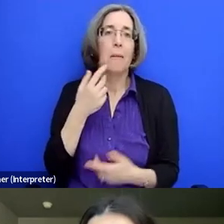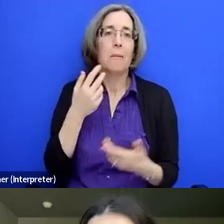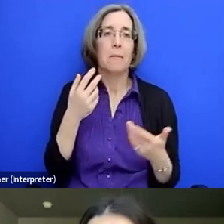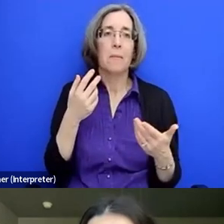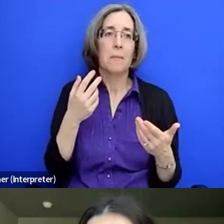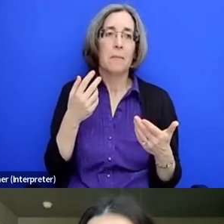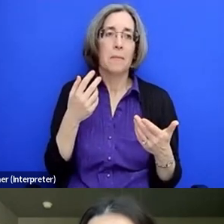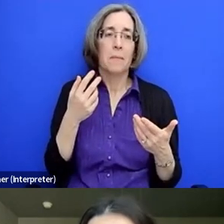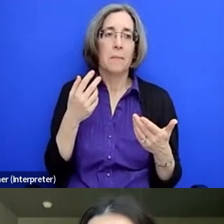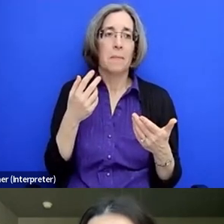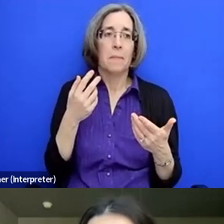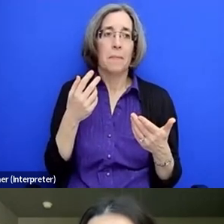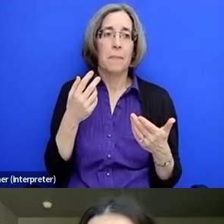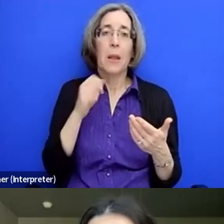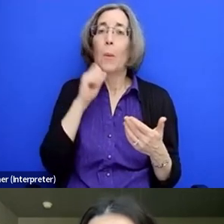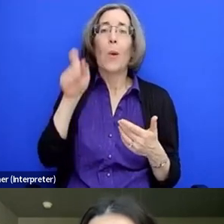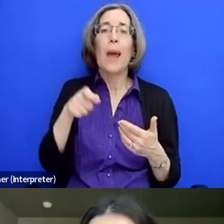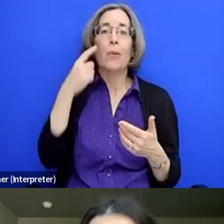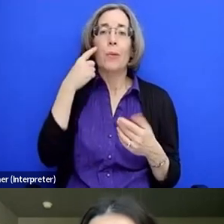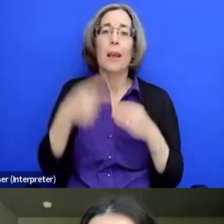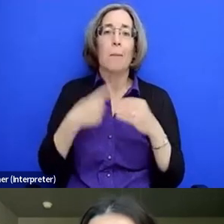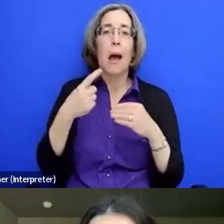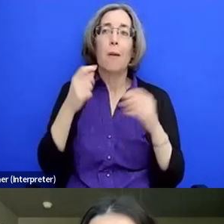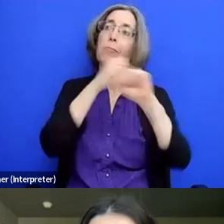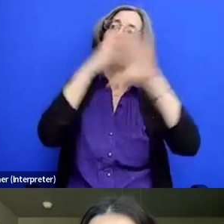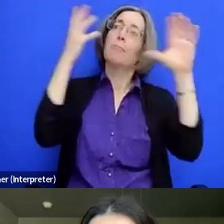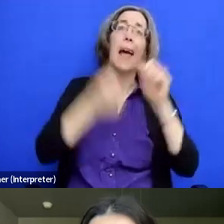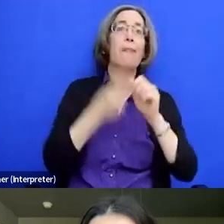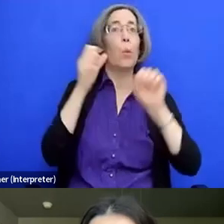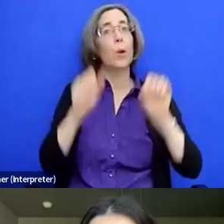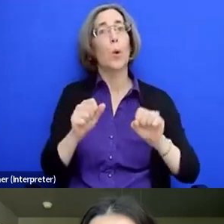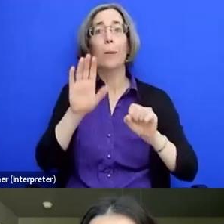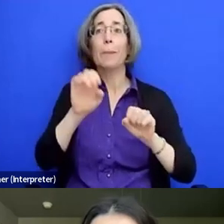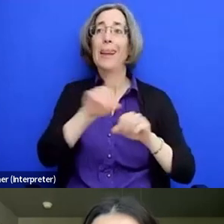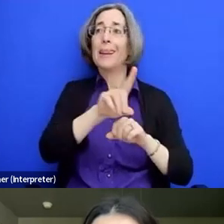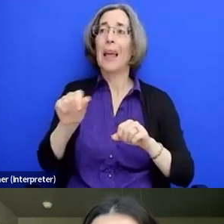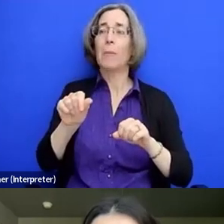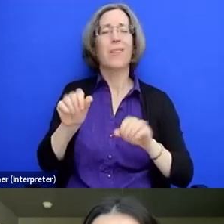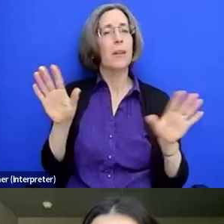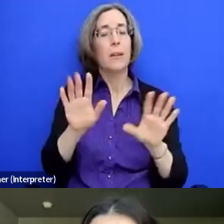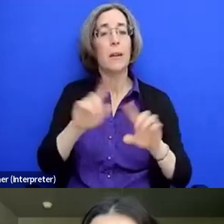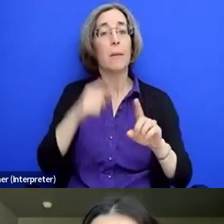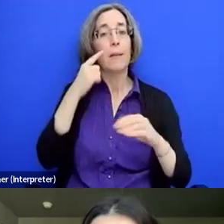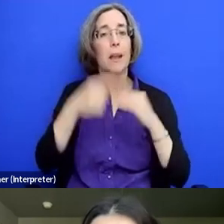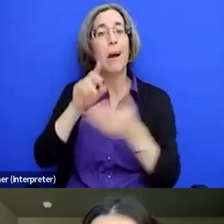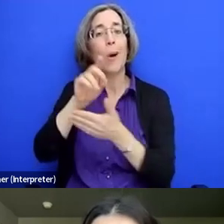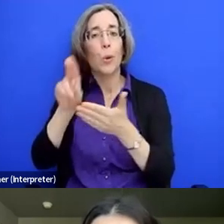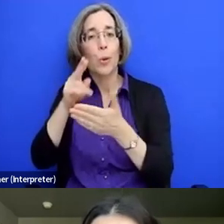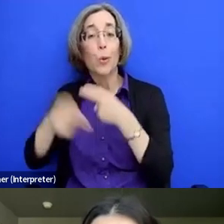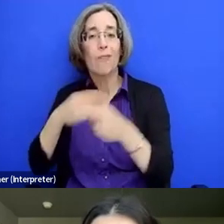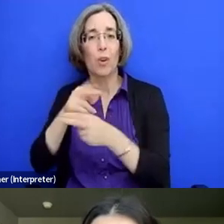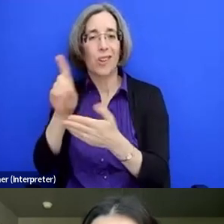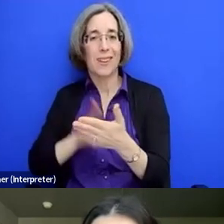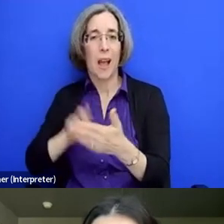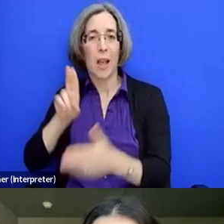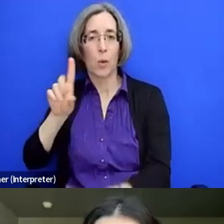as everyone could be disabled, but about thinking about universal design, which